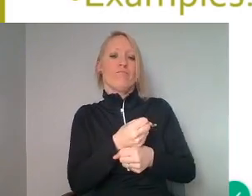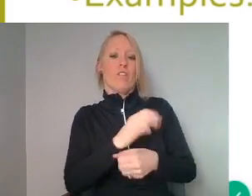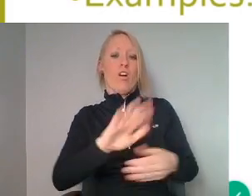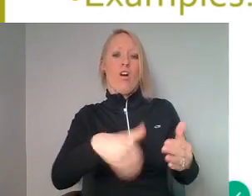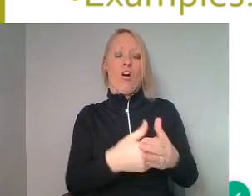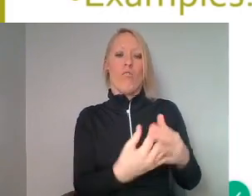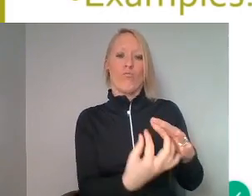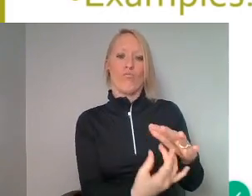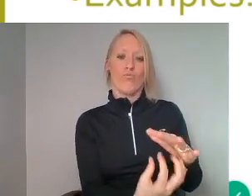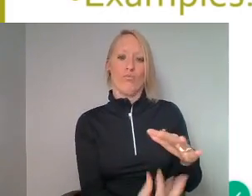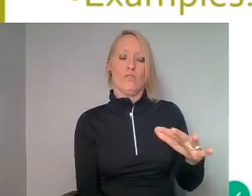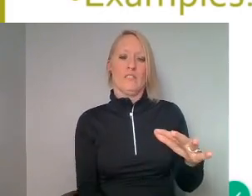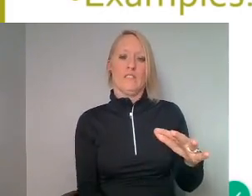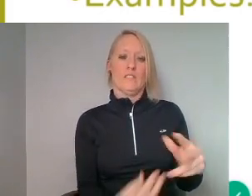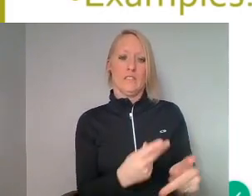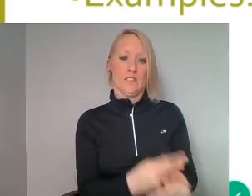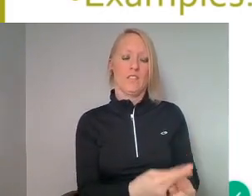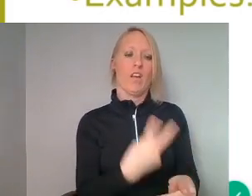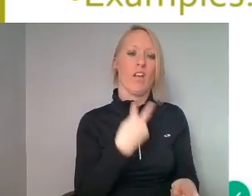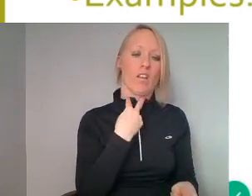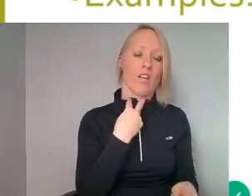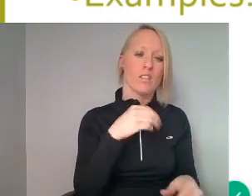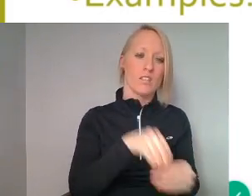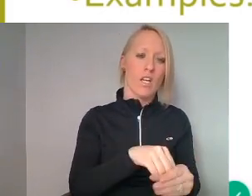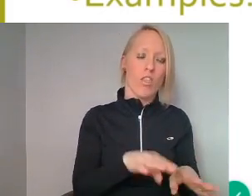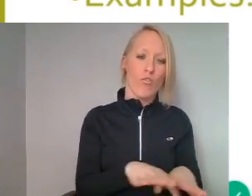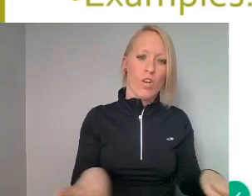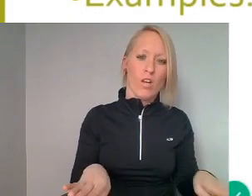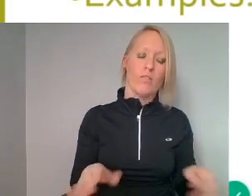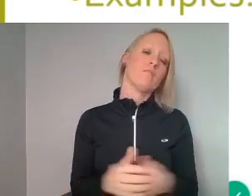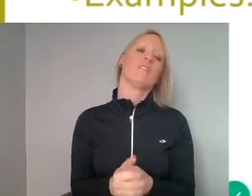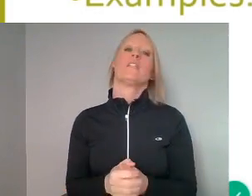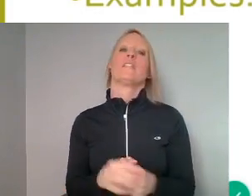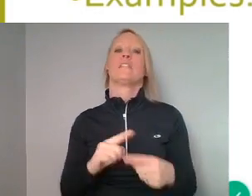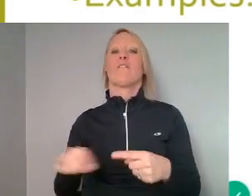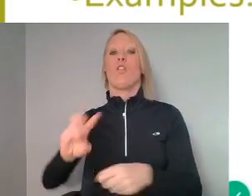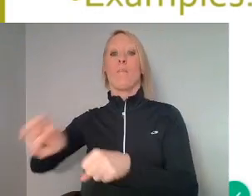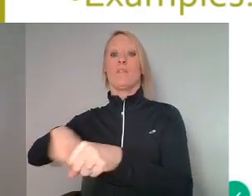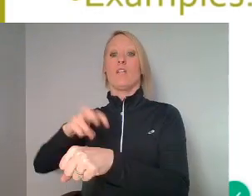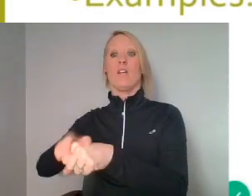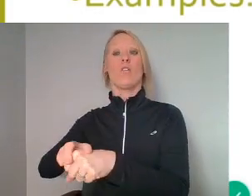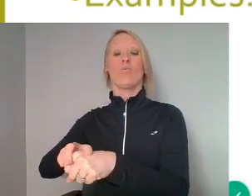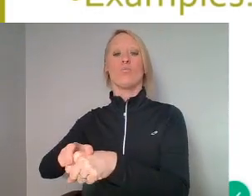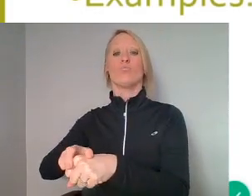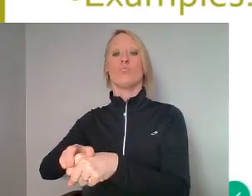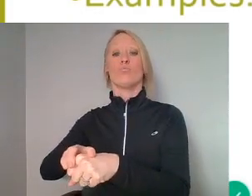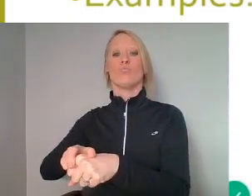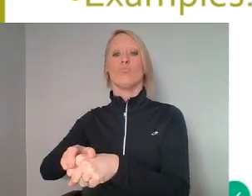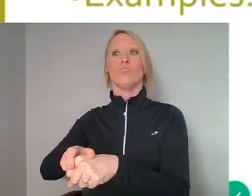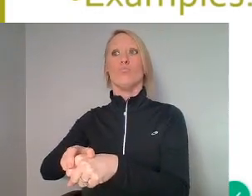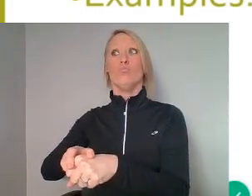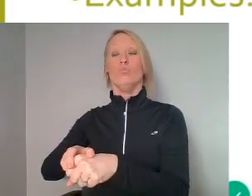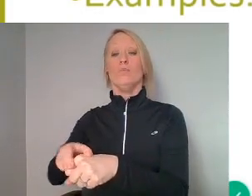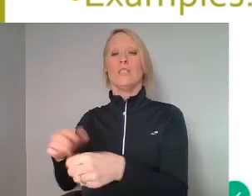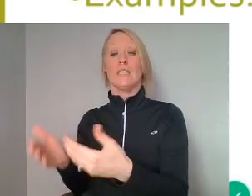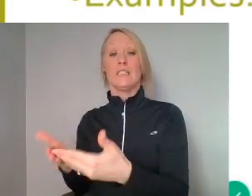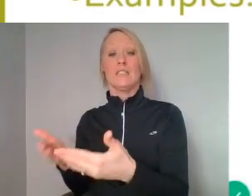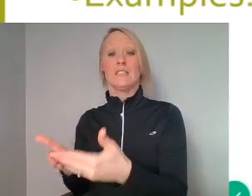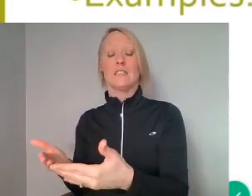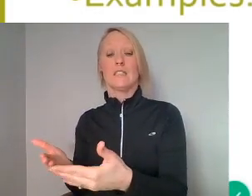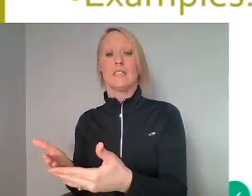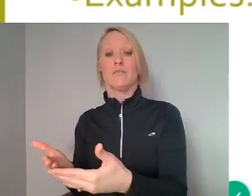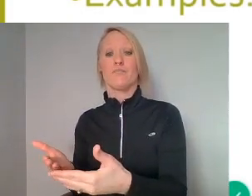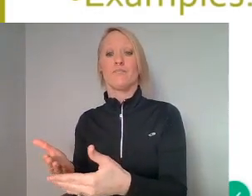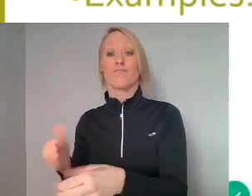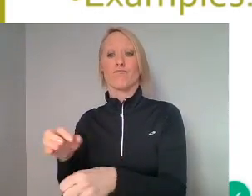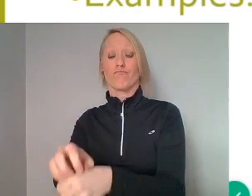like a potato, if you go and you dig for potatoes, they remove pretty easily from the ground because they're not actually what's anchoring it into